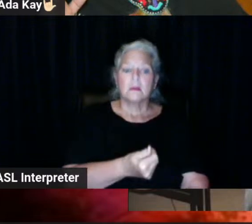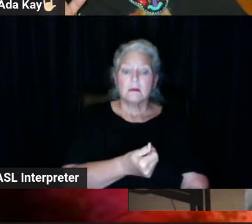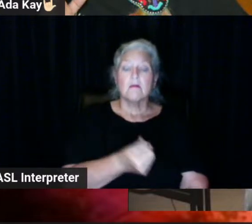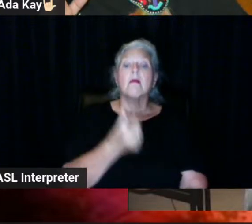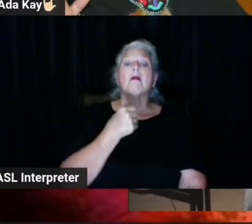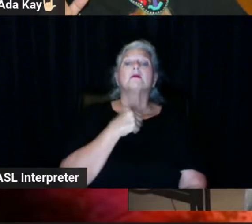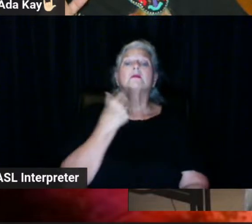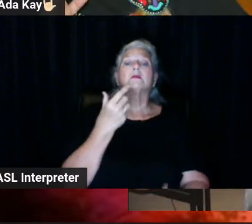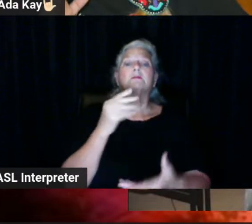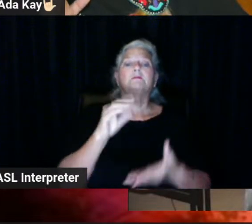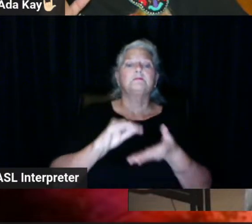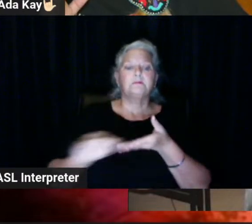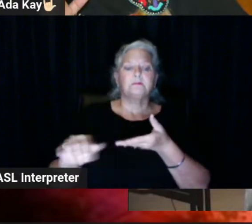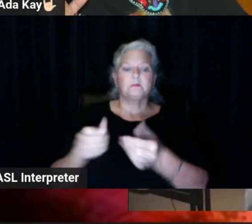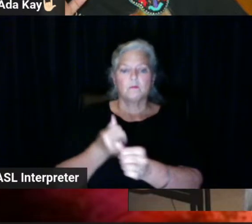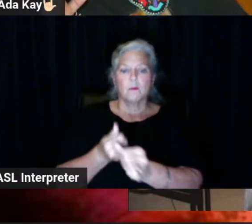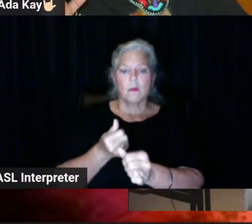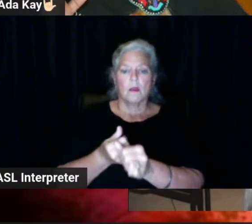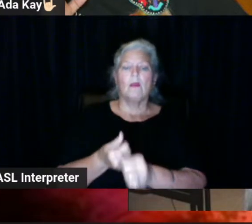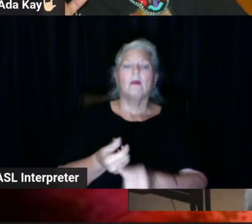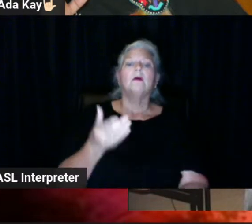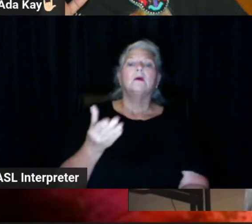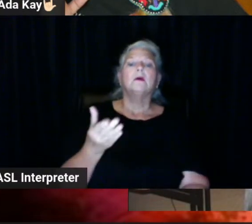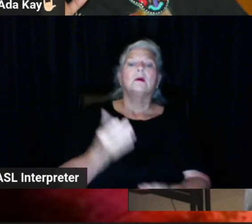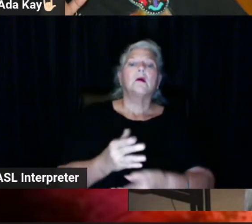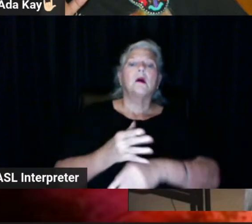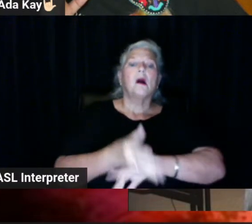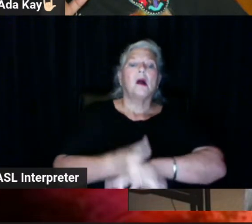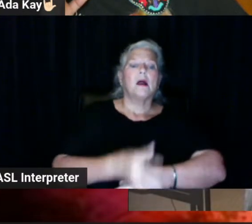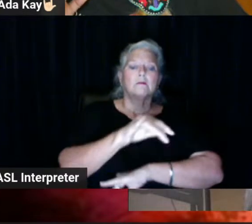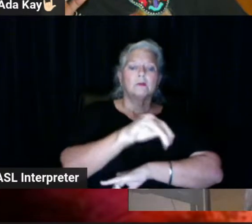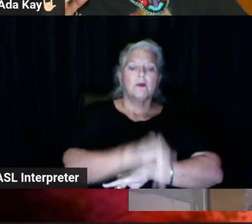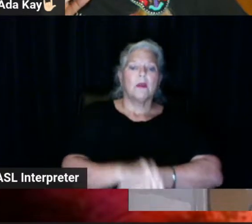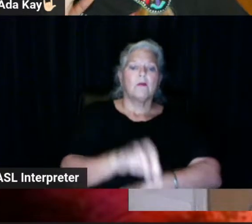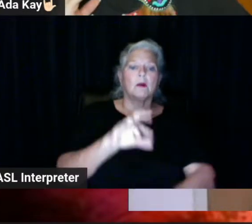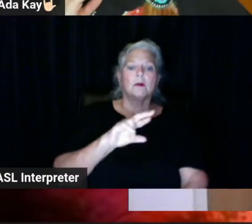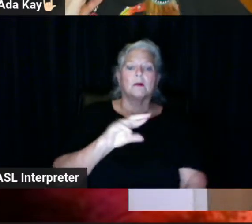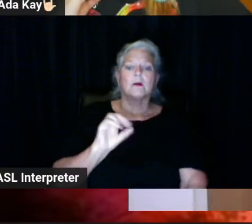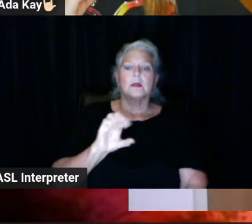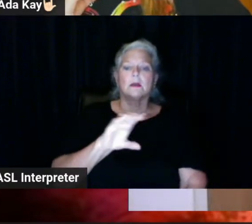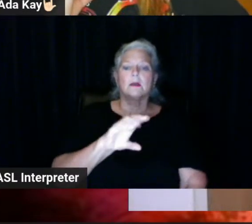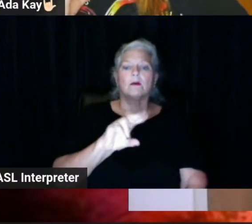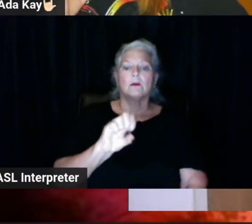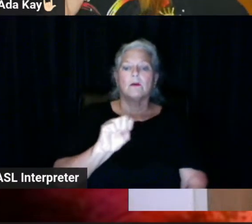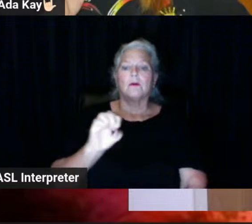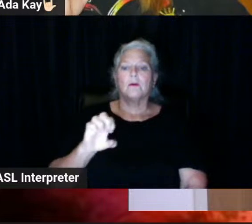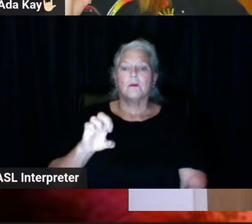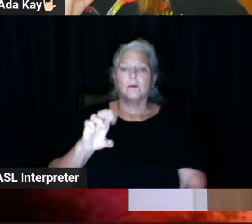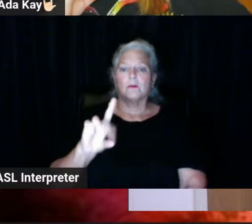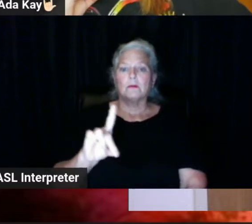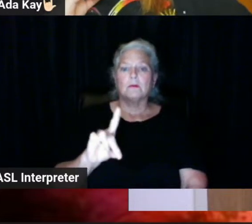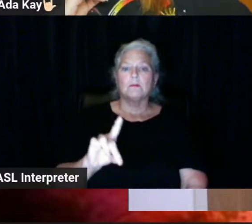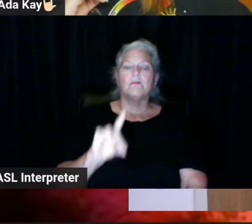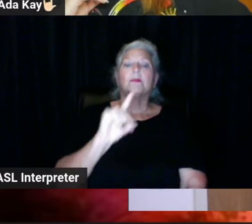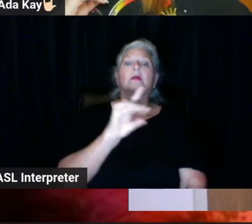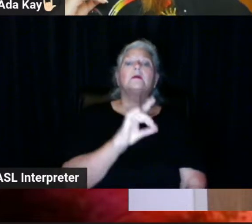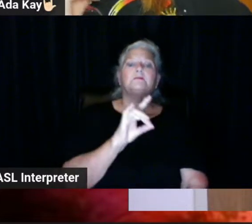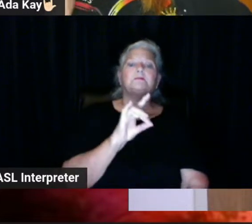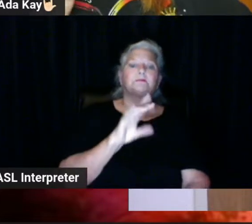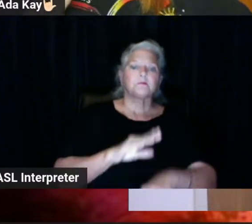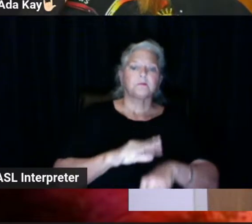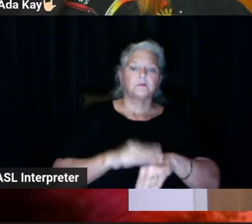witness interviews days later after they were recused. At 8:30 a.m. on the 29th, the state police took control of